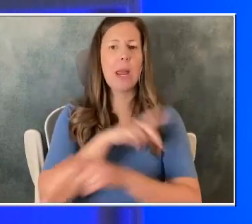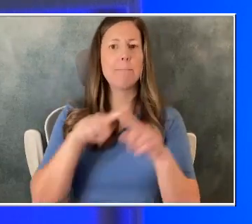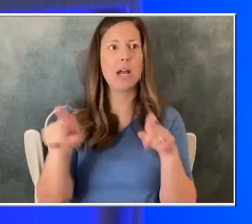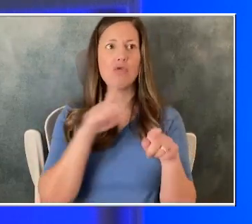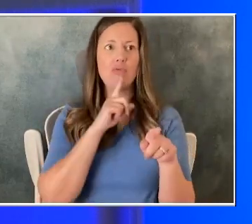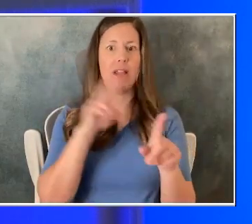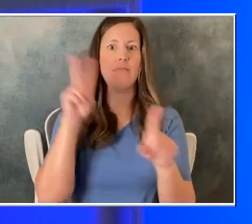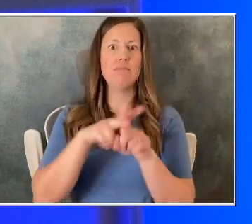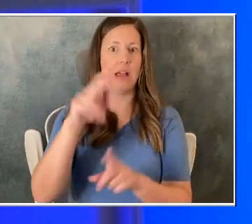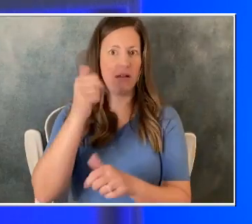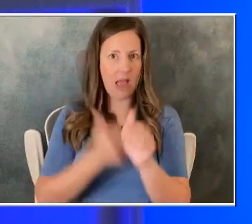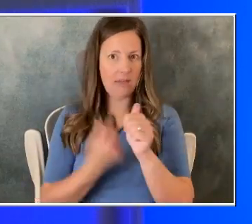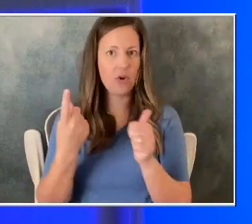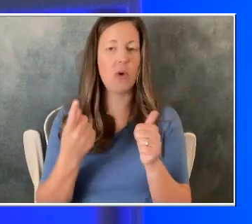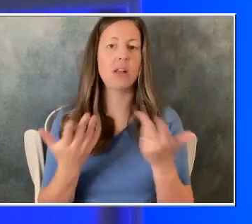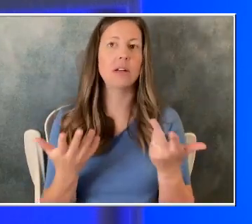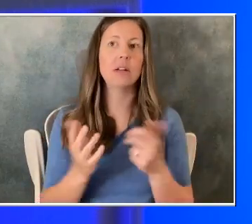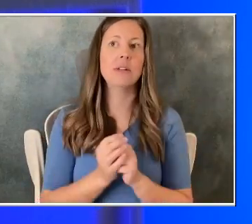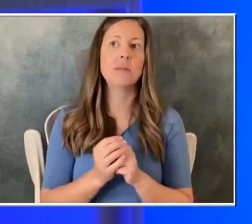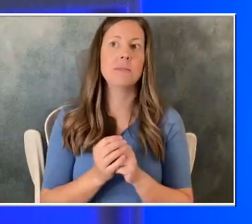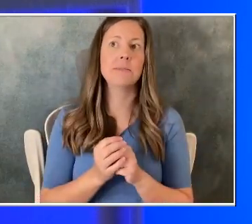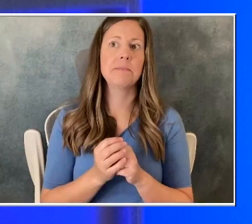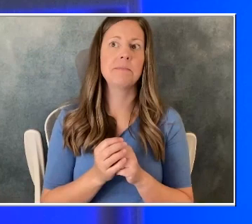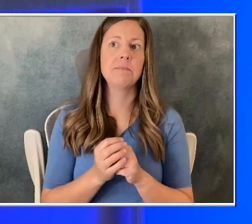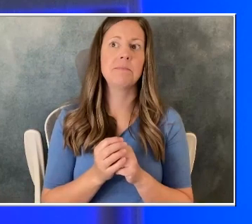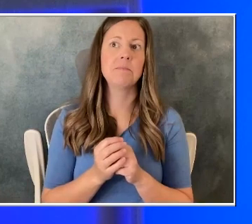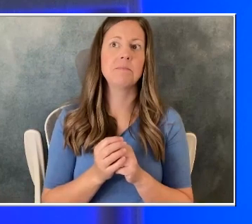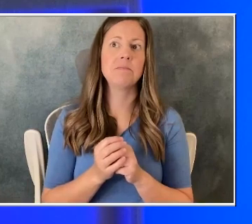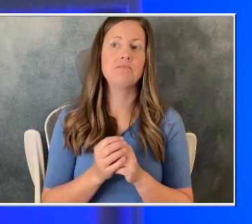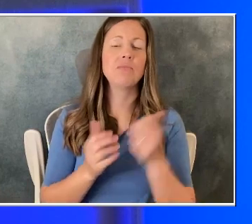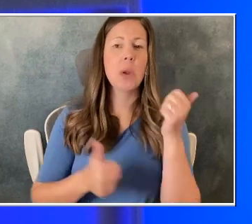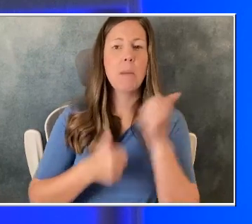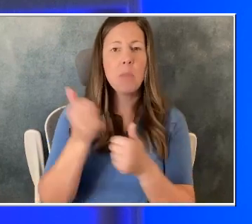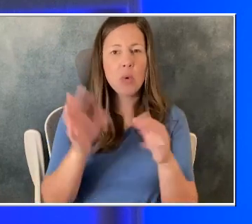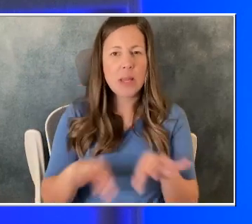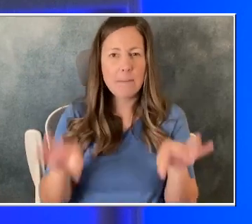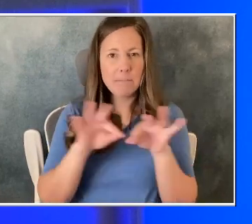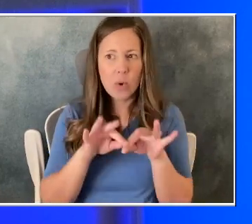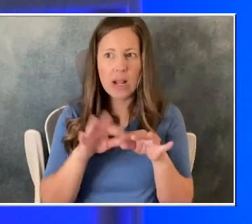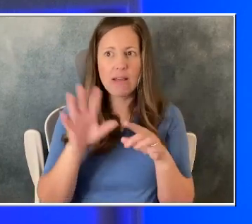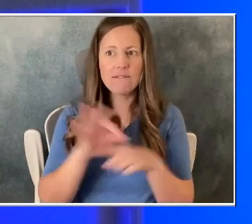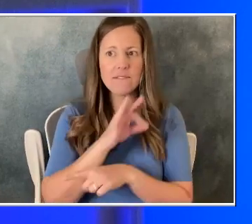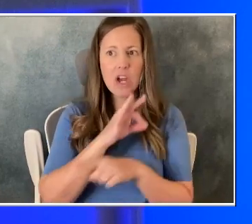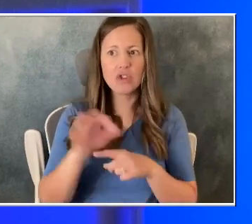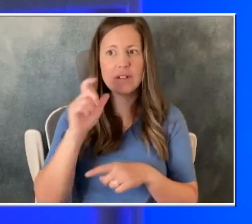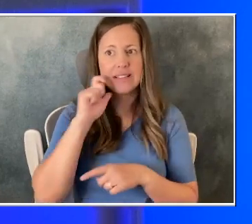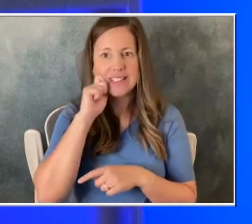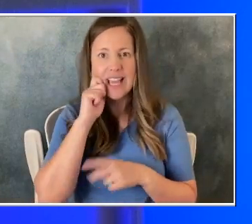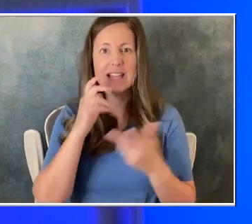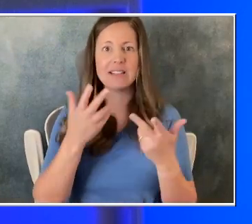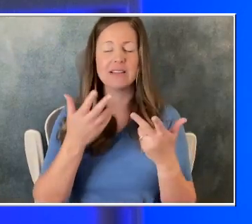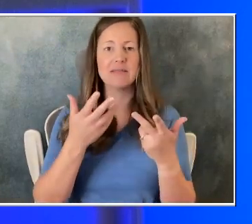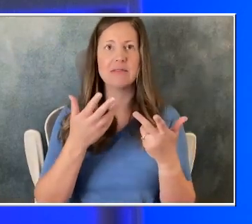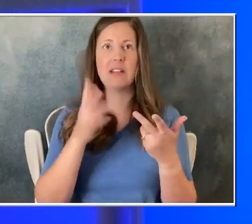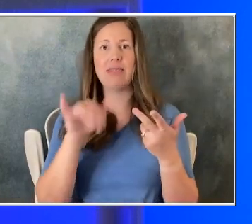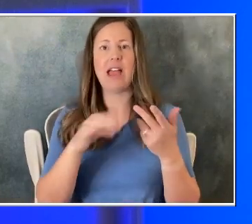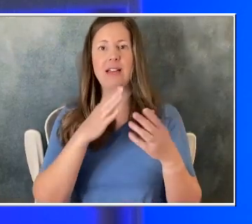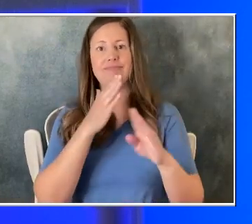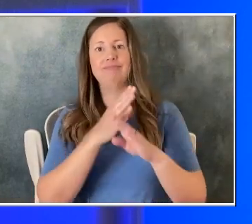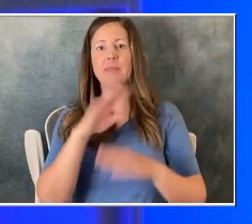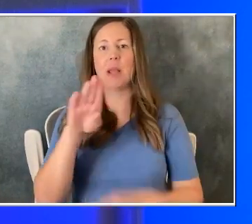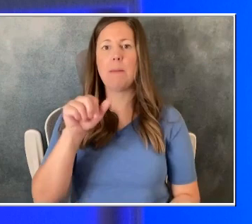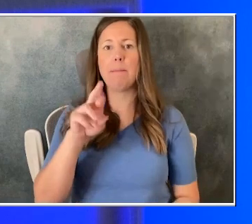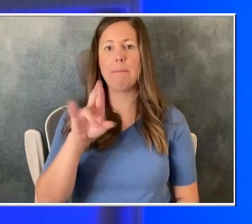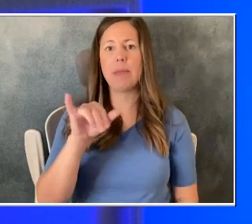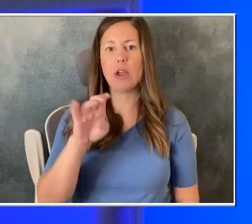general. One of the biggest, most important functions of the skin is to serve as a barrier. And when your skin is dry,